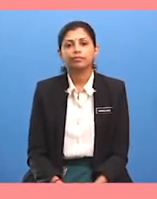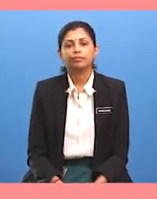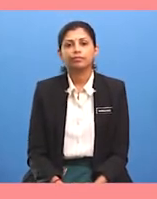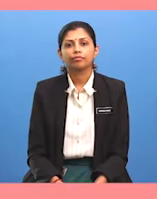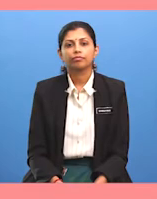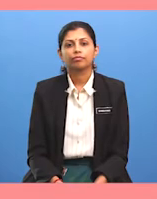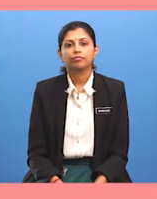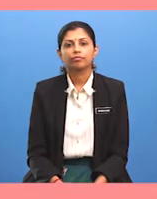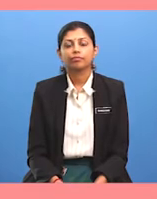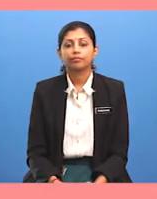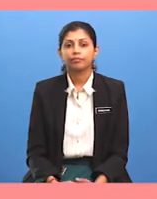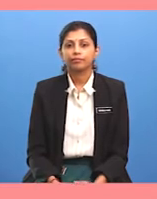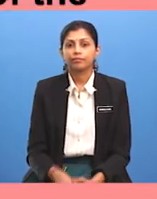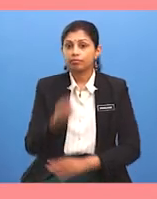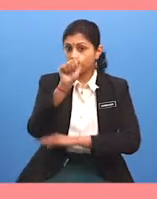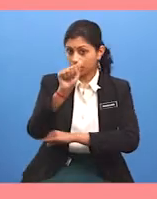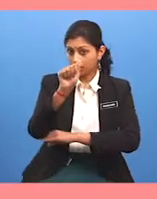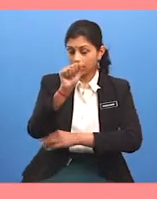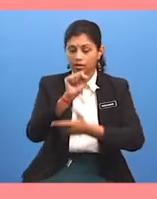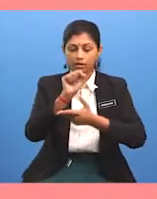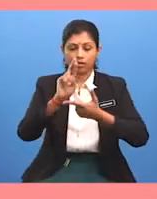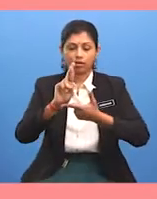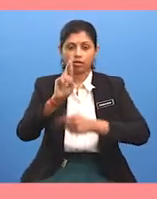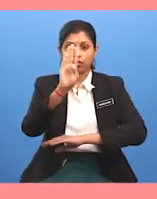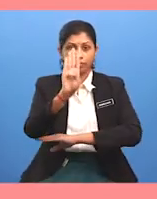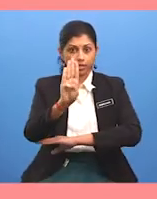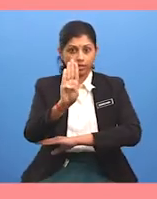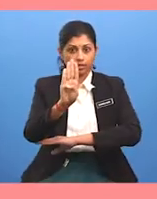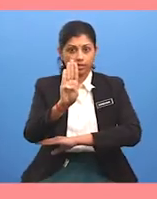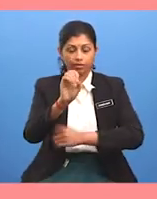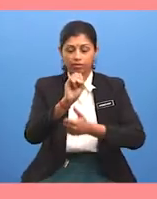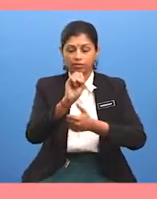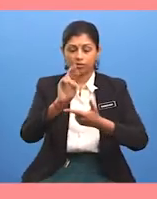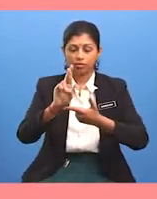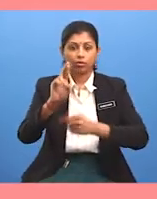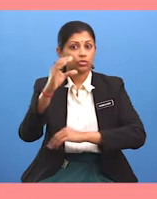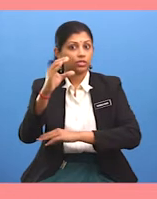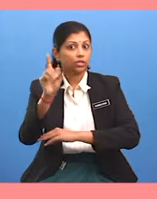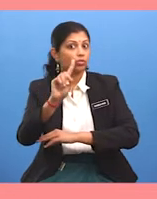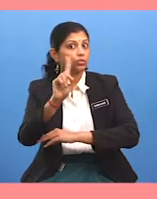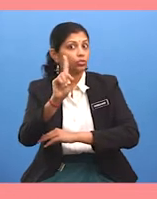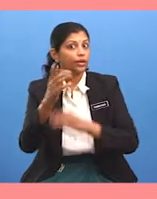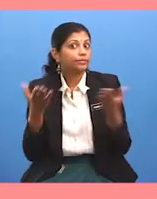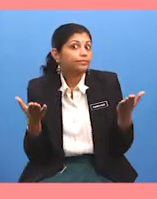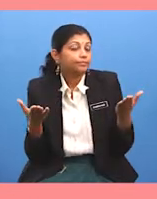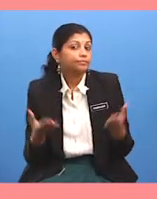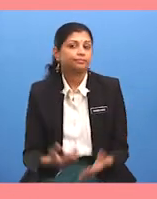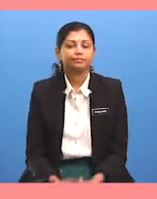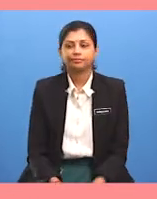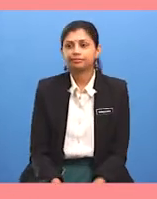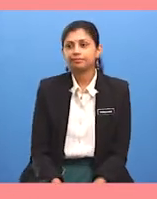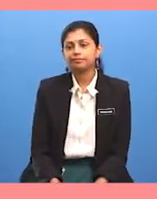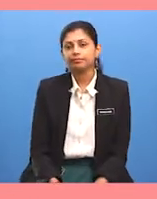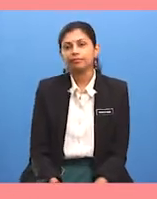close friends? Or B. Their request was pertinent to the setting up of the social networking